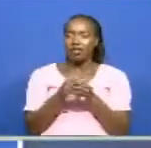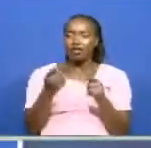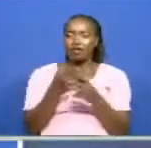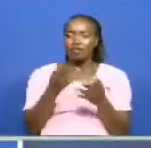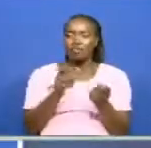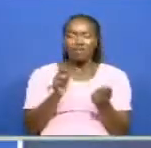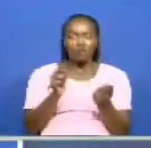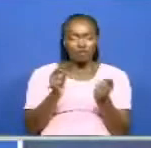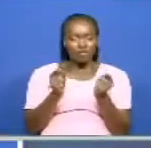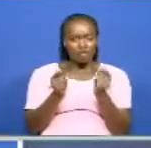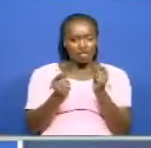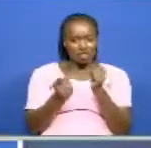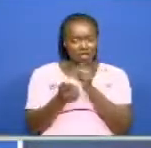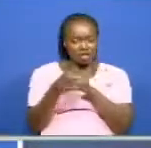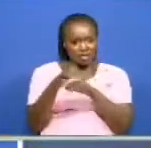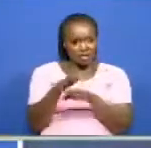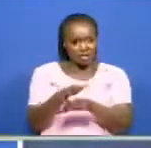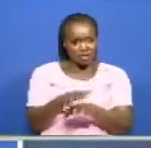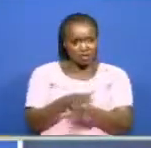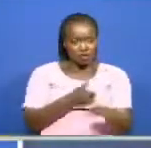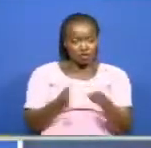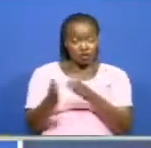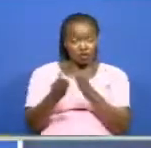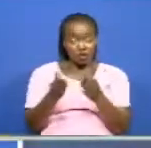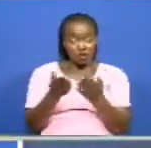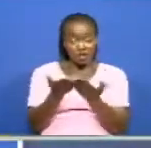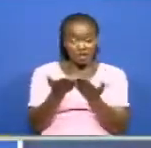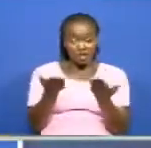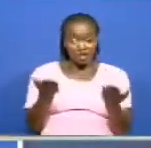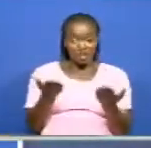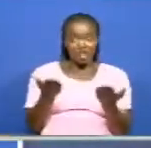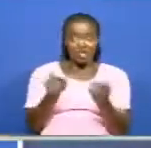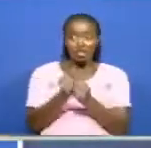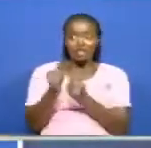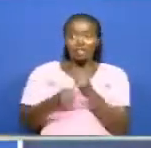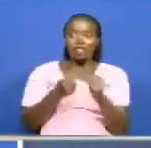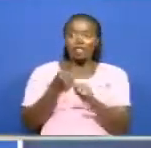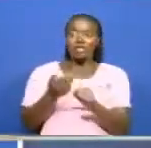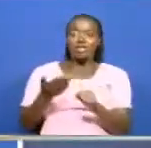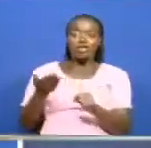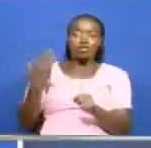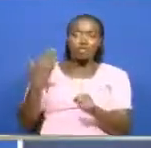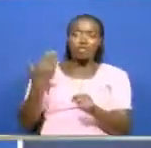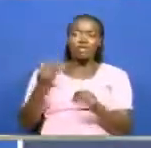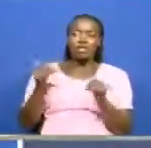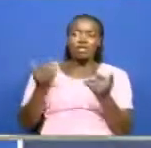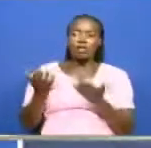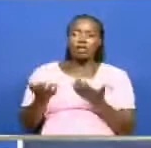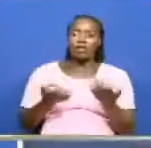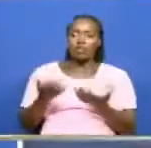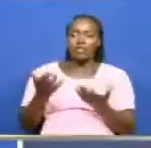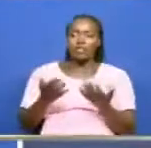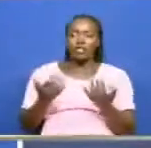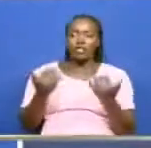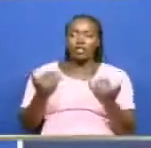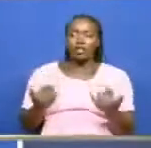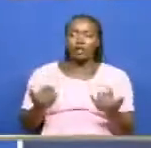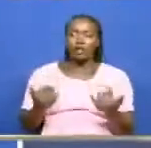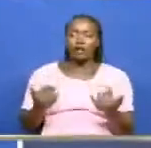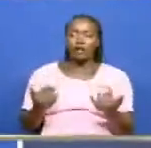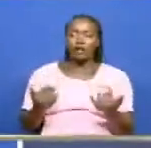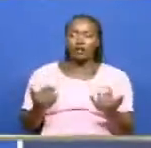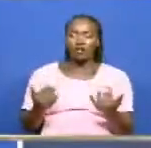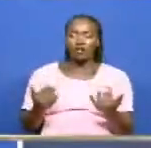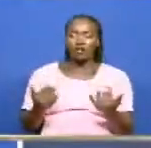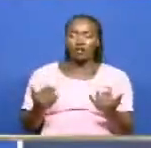slowly changing thanks to new opportunities. In the last 10 years, a new business venture has been taking shape, pioneered by